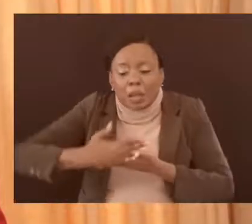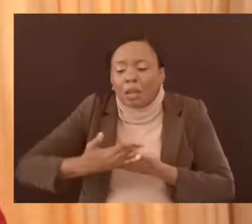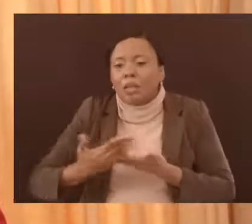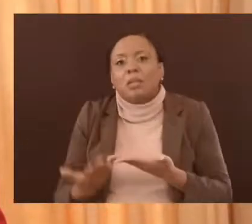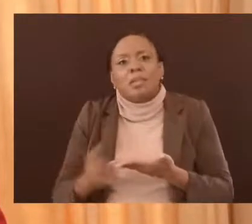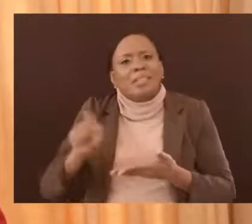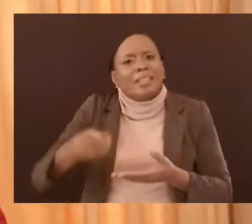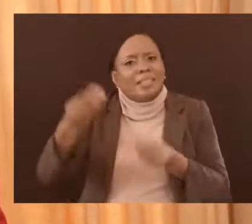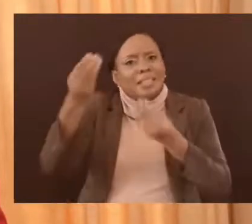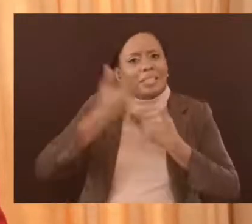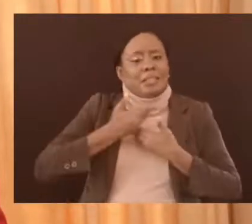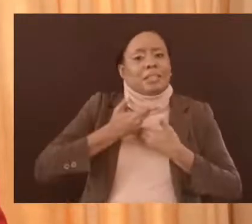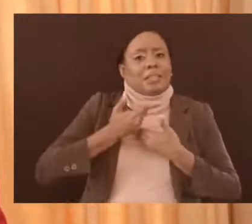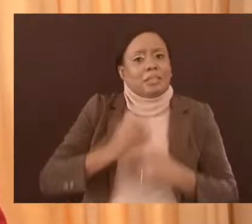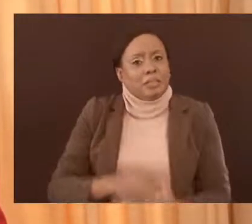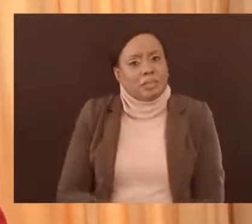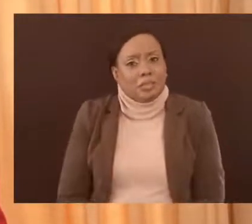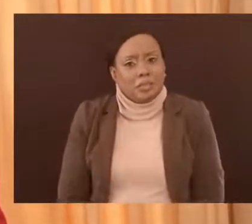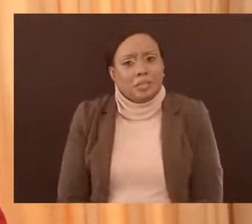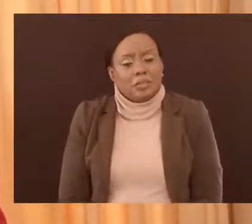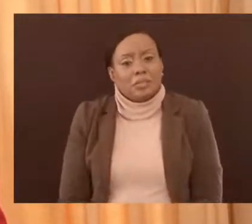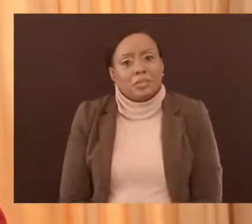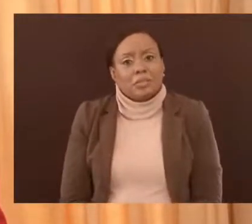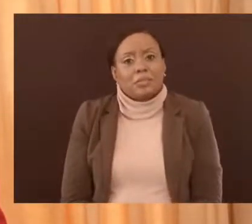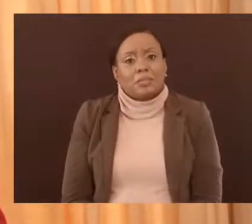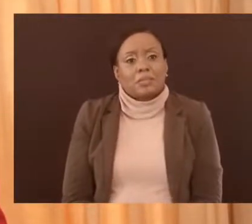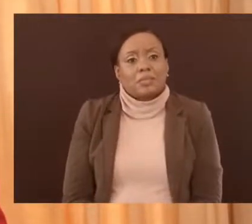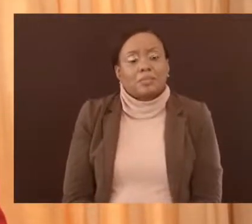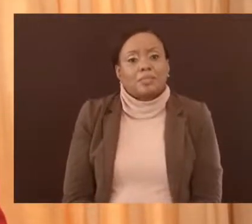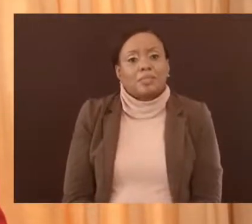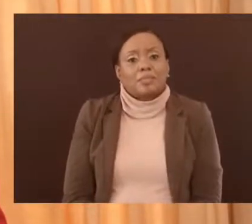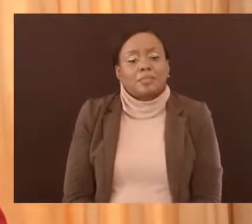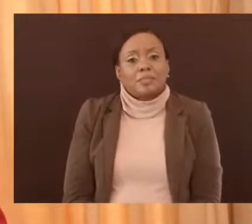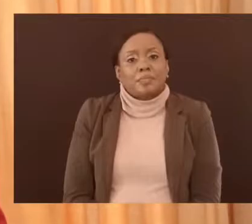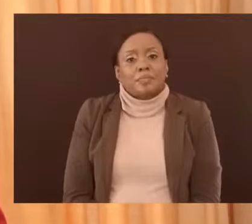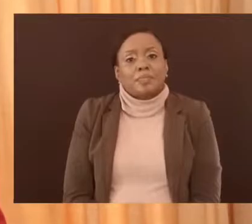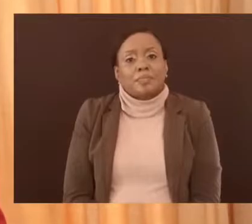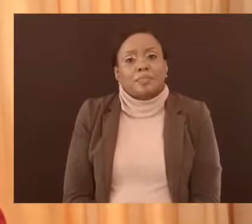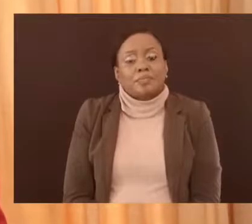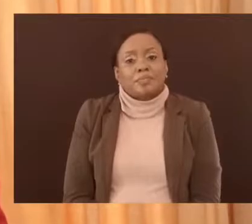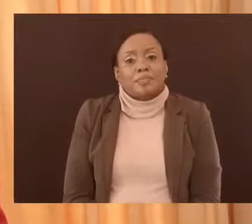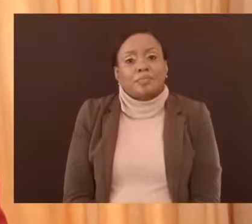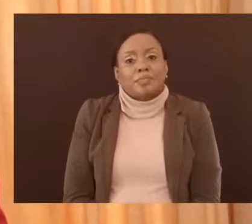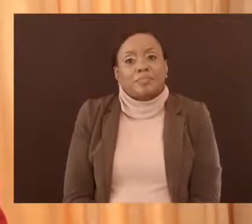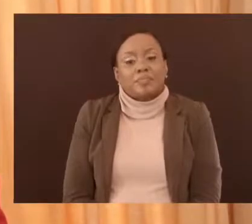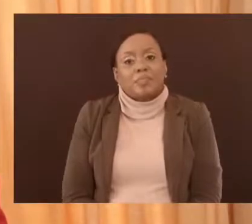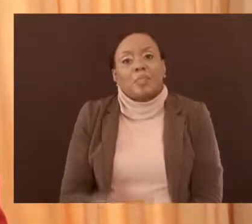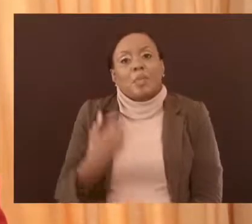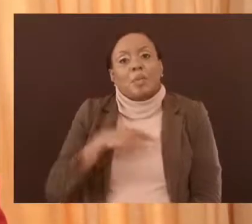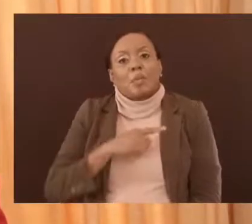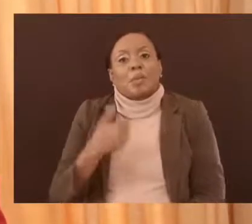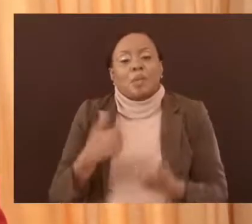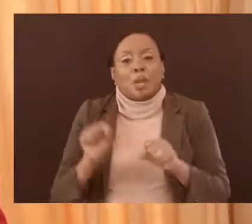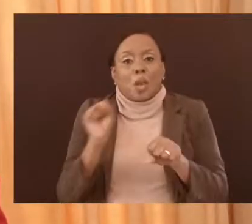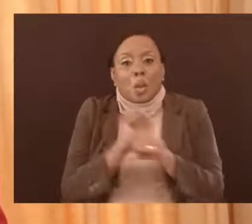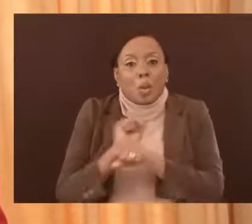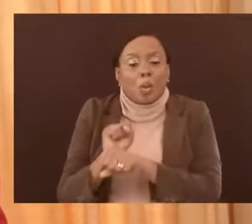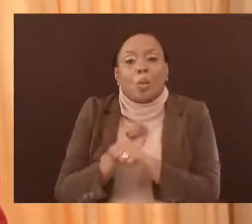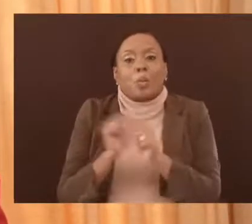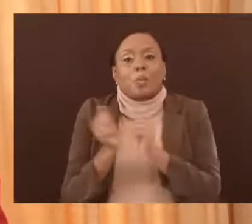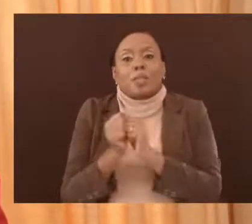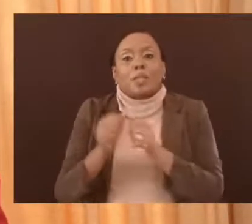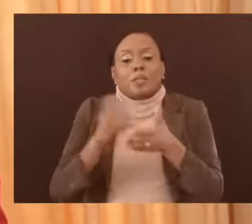didn't have the devices, our ministry has had to try to work with the student support services to